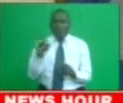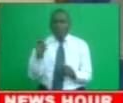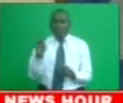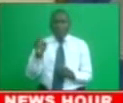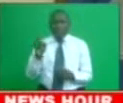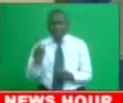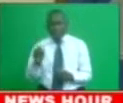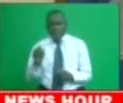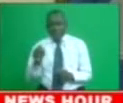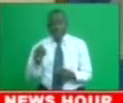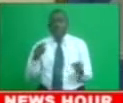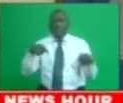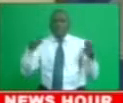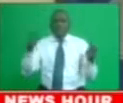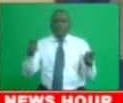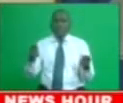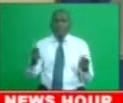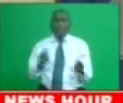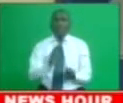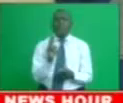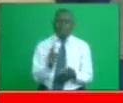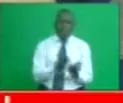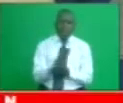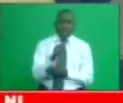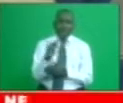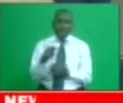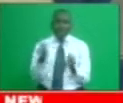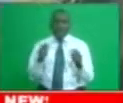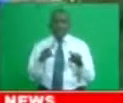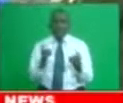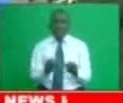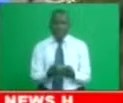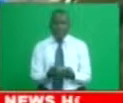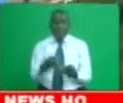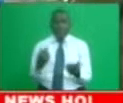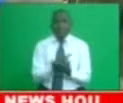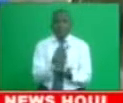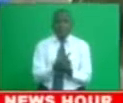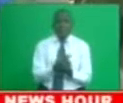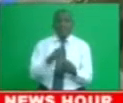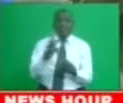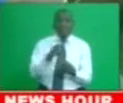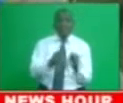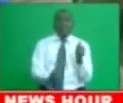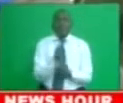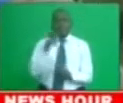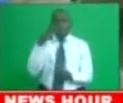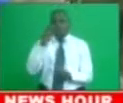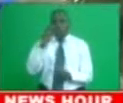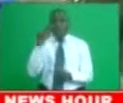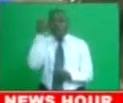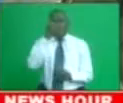million were successfully resisted by the Attorney General's department. That Ghana was second most corrupt country in